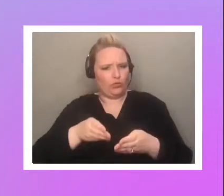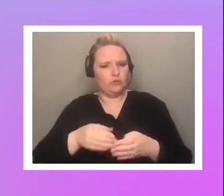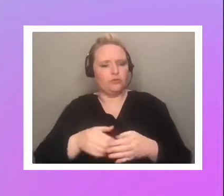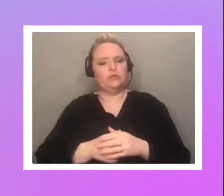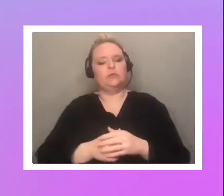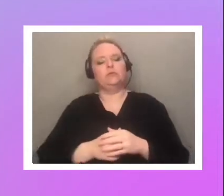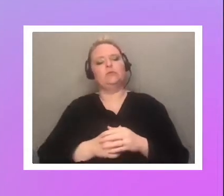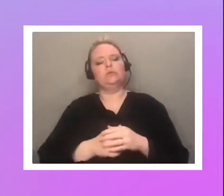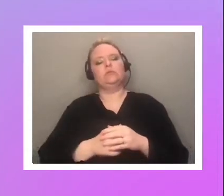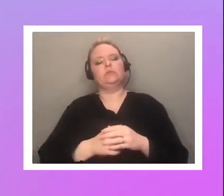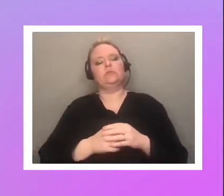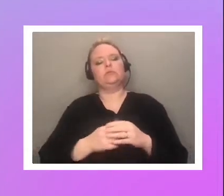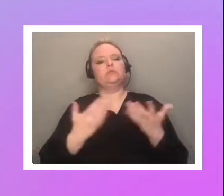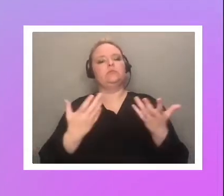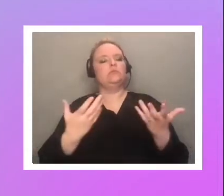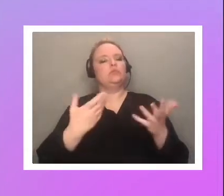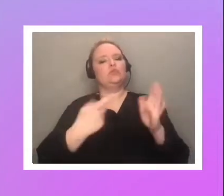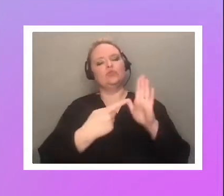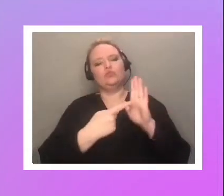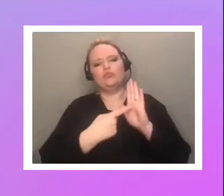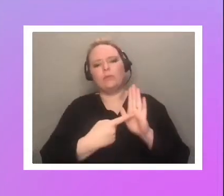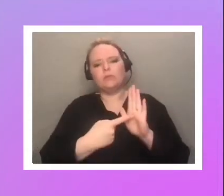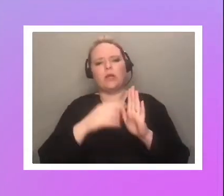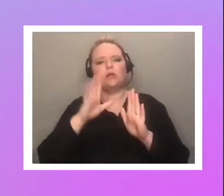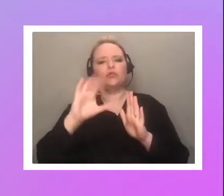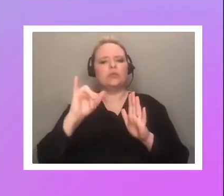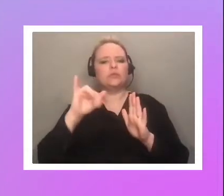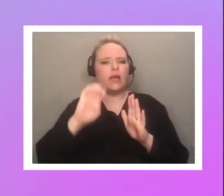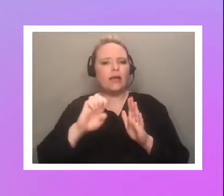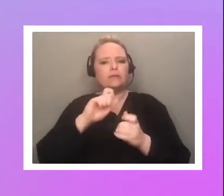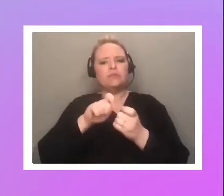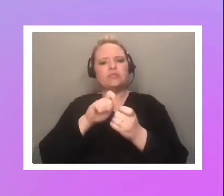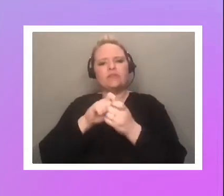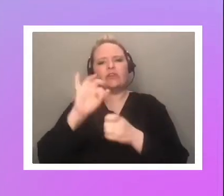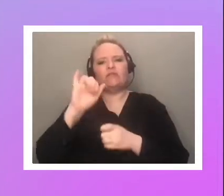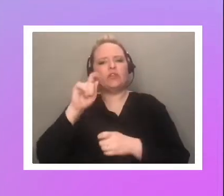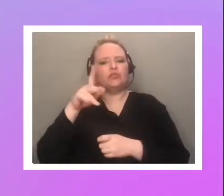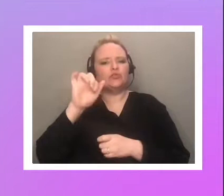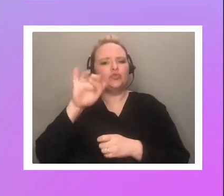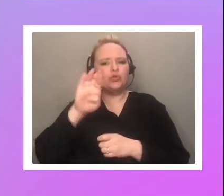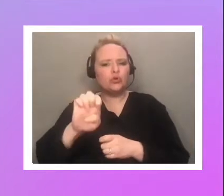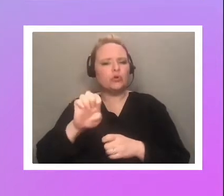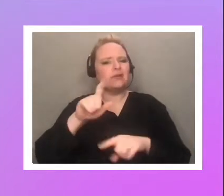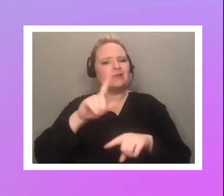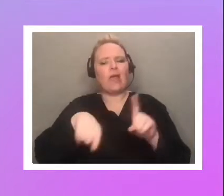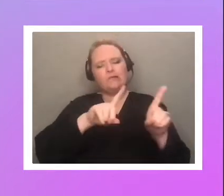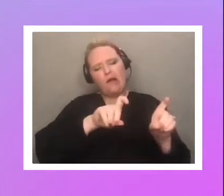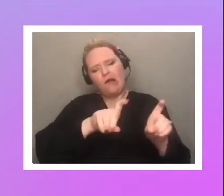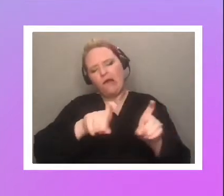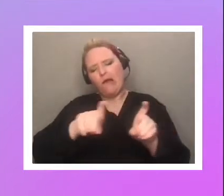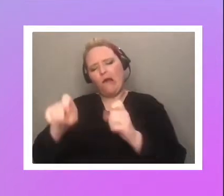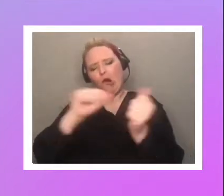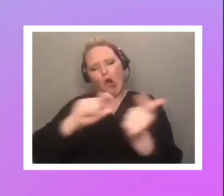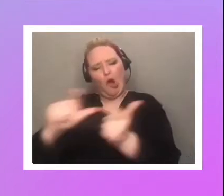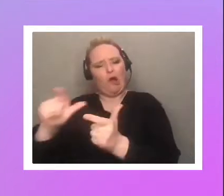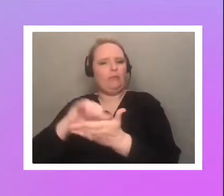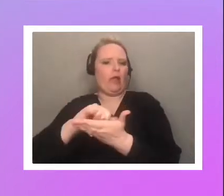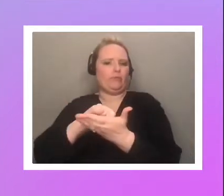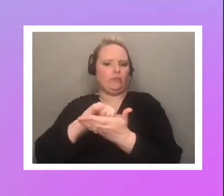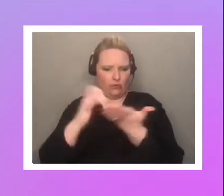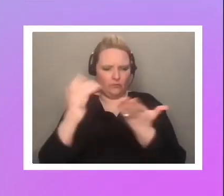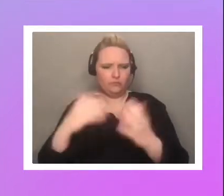representation of your site or a specific feature. You're not going to test every single thing. It's just not